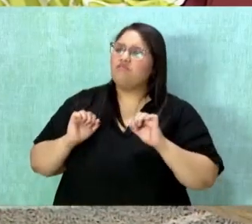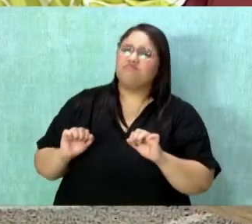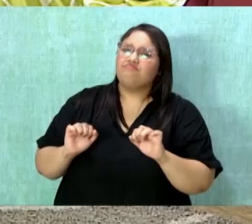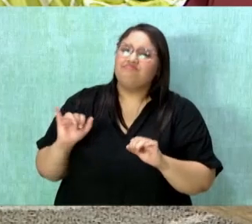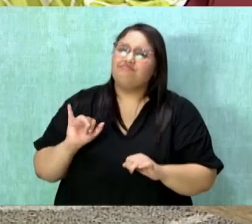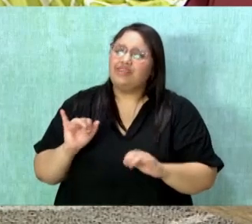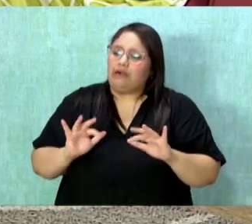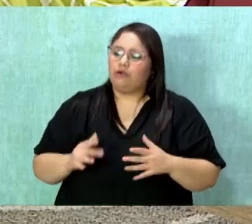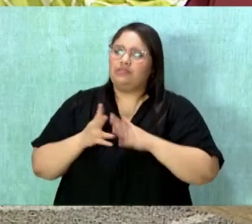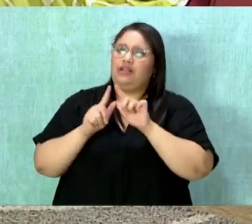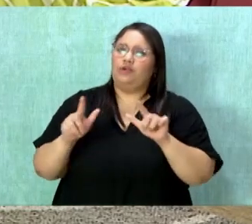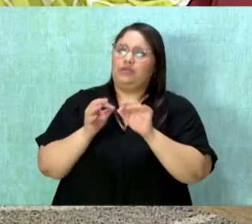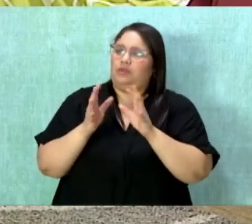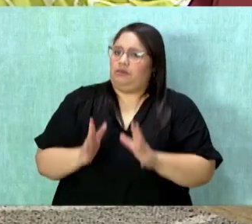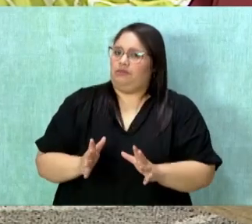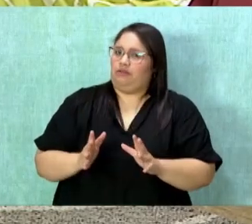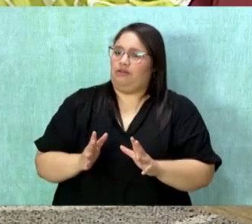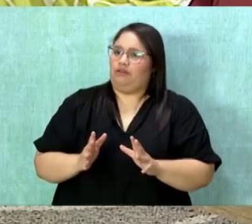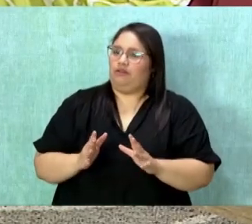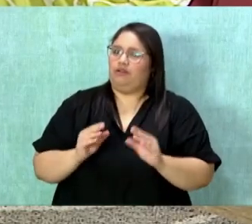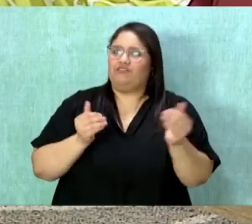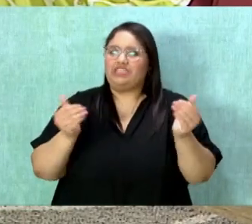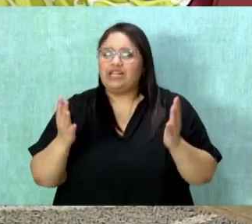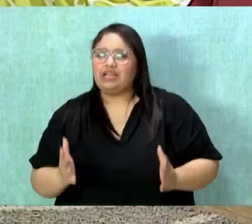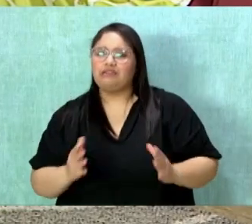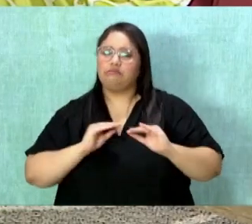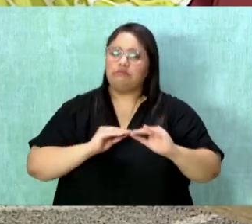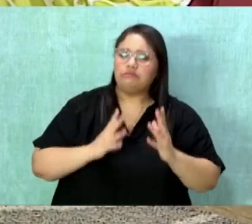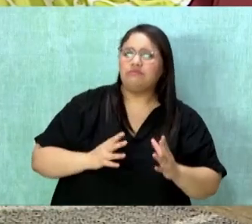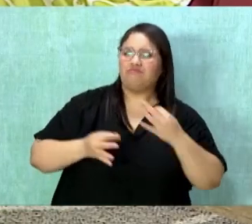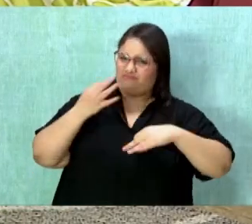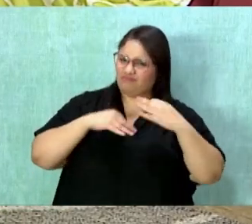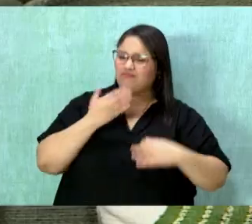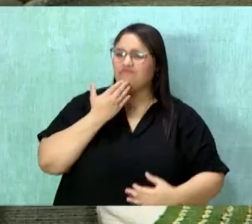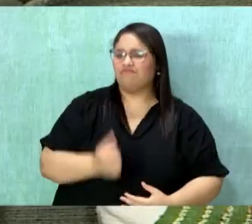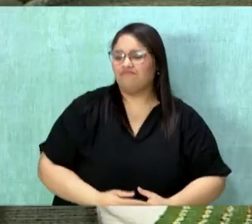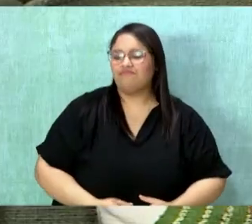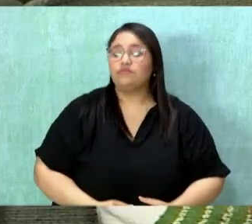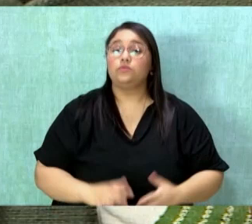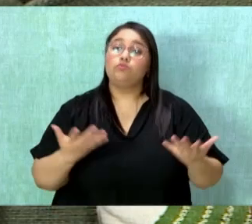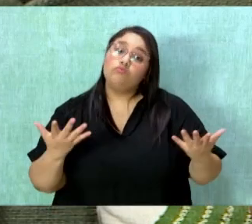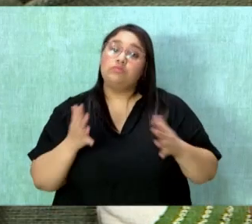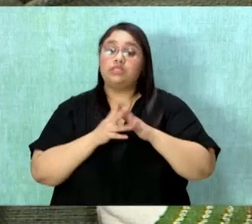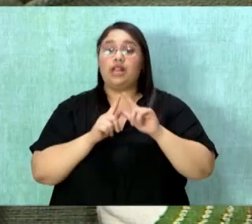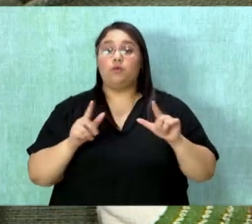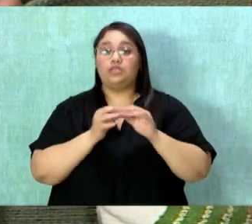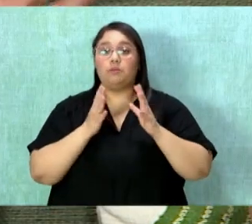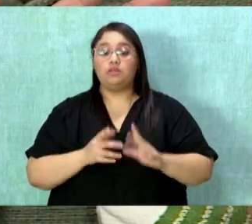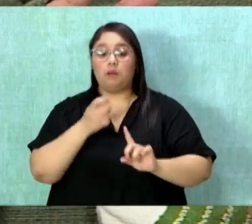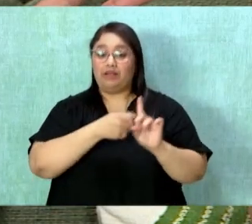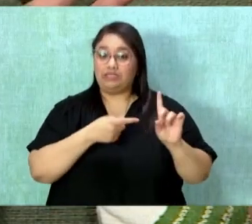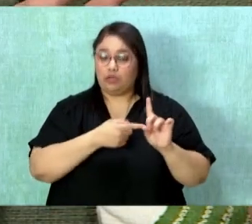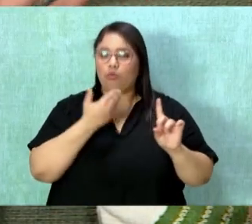a sign language interpreter, instructor, facilitator? Unpack that for us. Well, a sign language interpreter is somebody